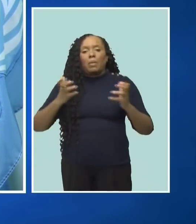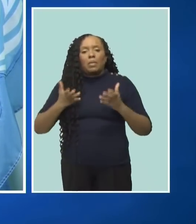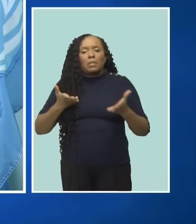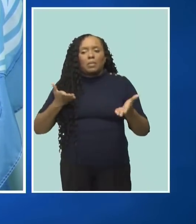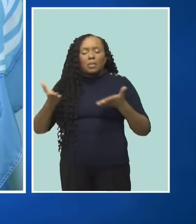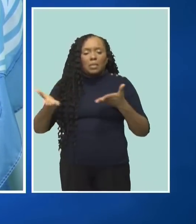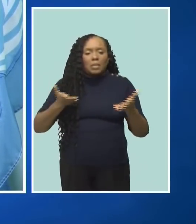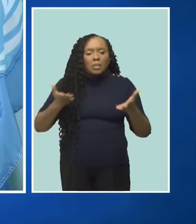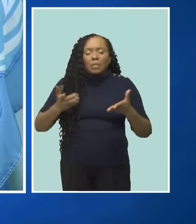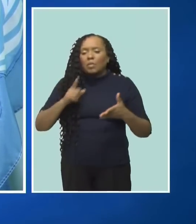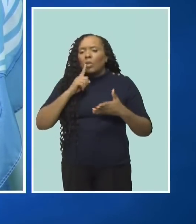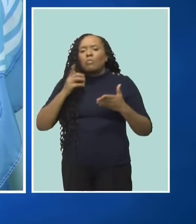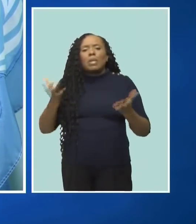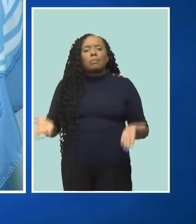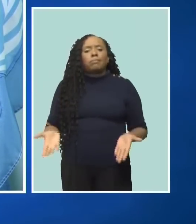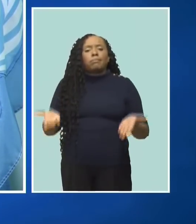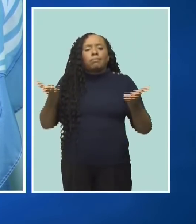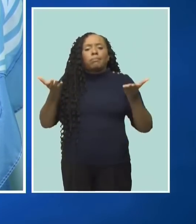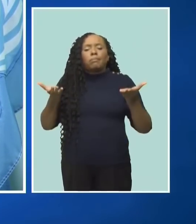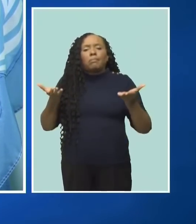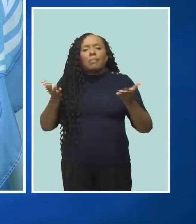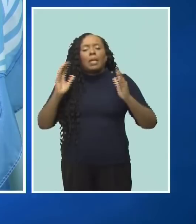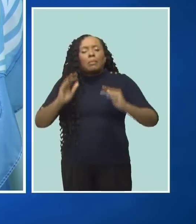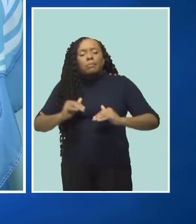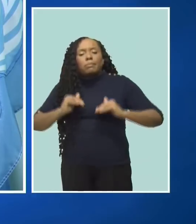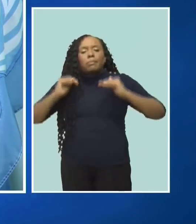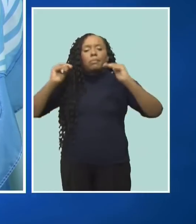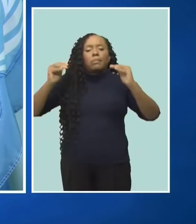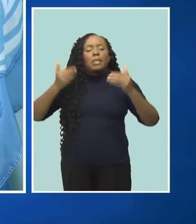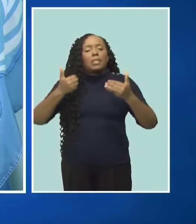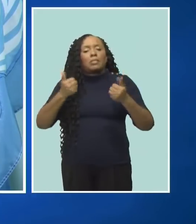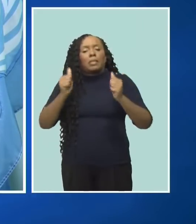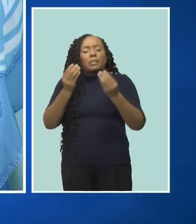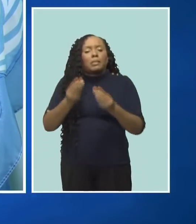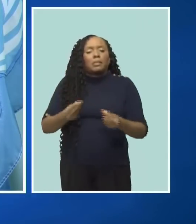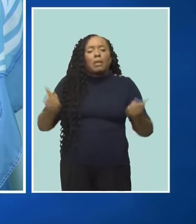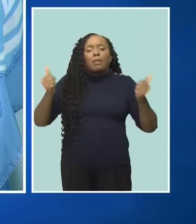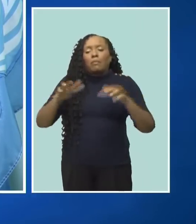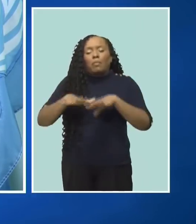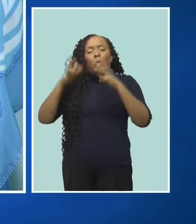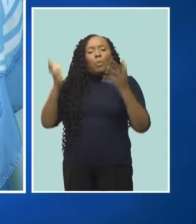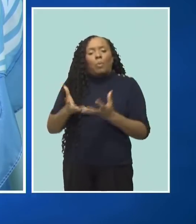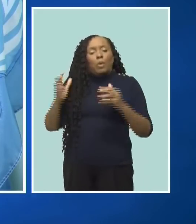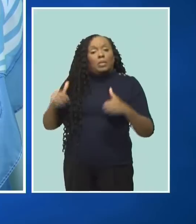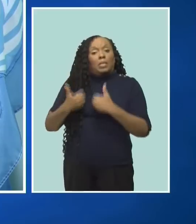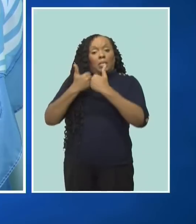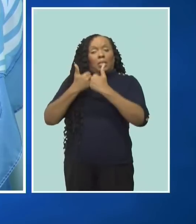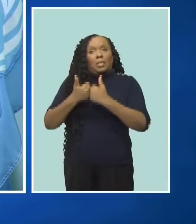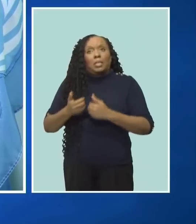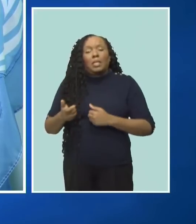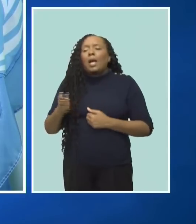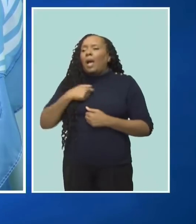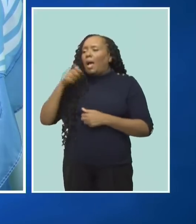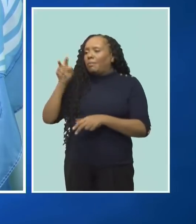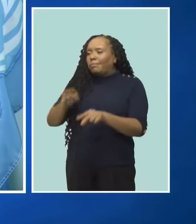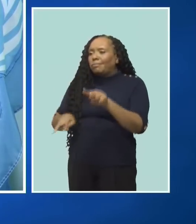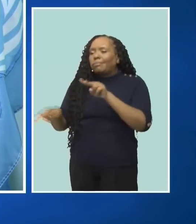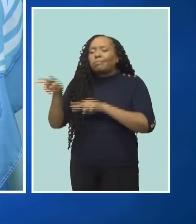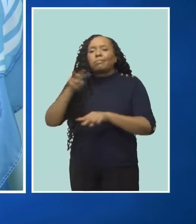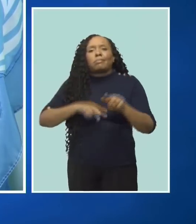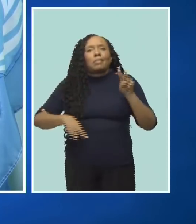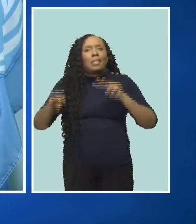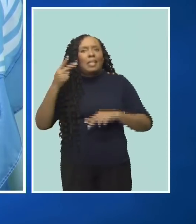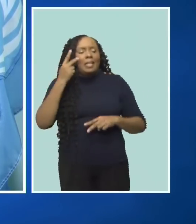to uplift, and to solve the world's most pressing challenges. As I look around the room, I'm inspired to see not